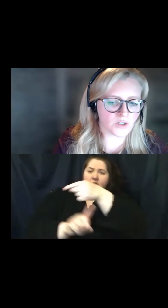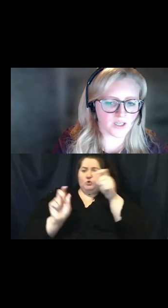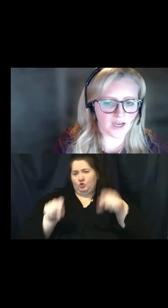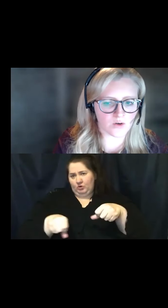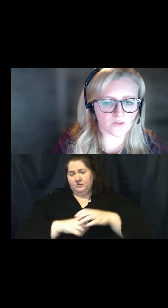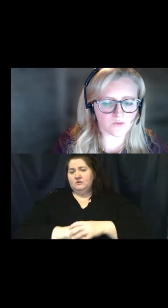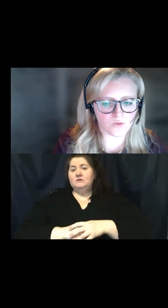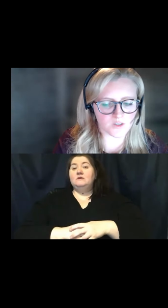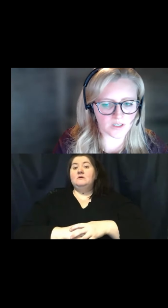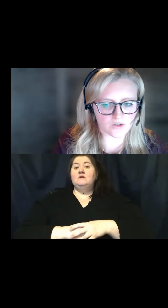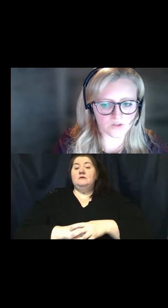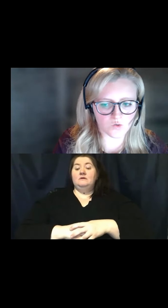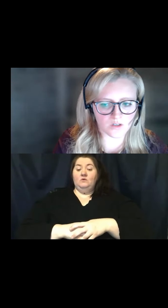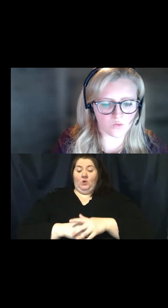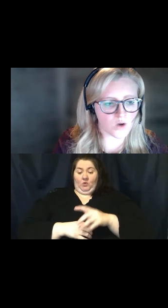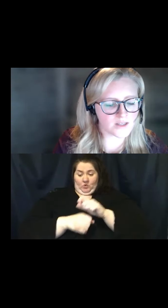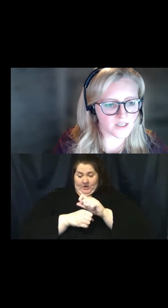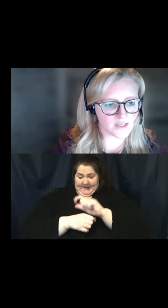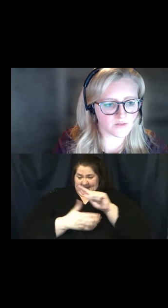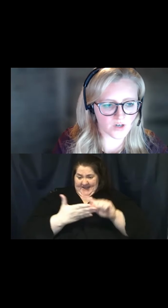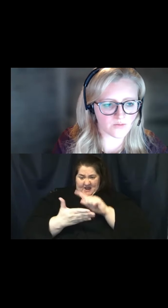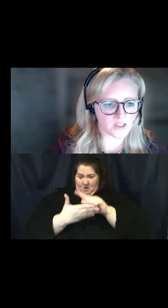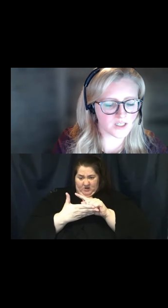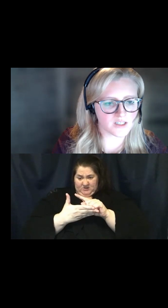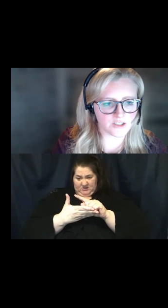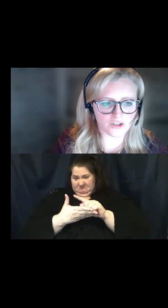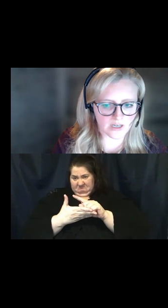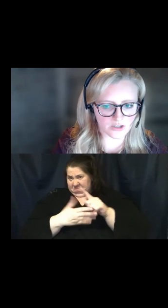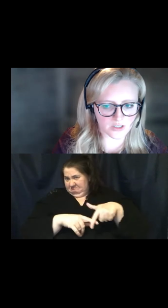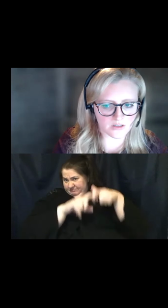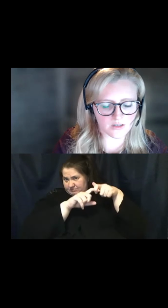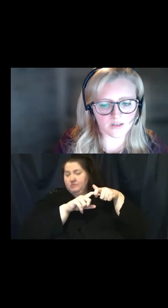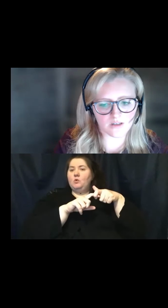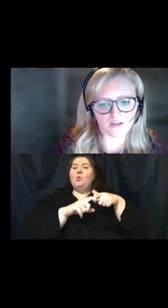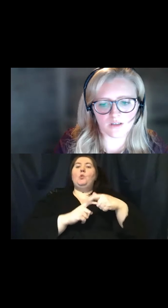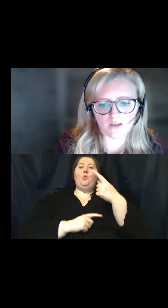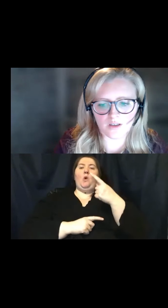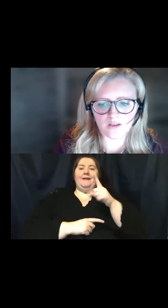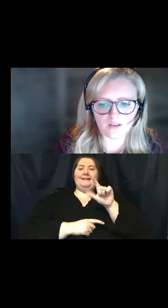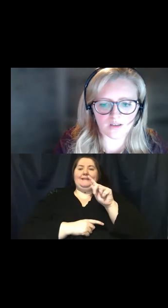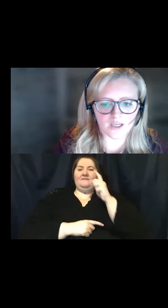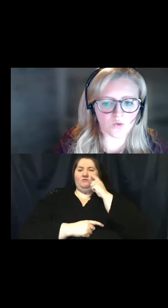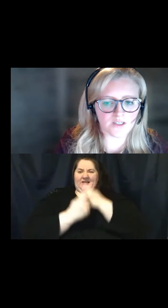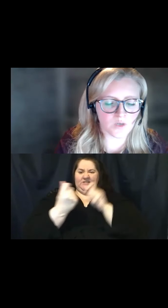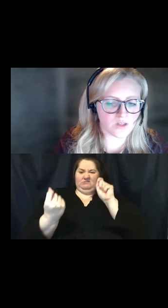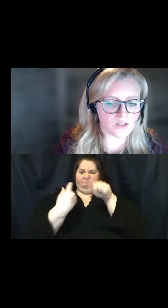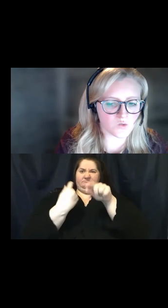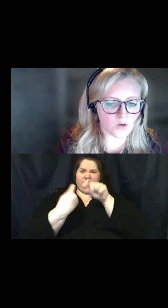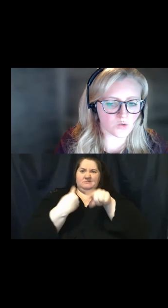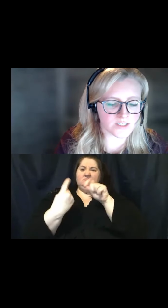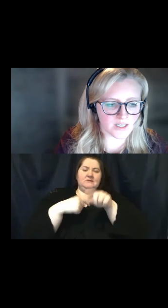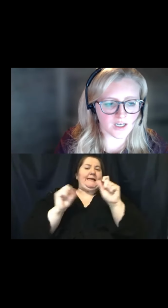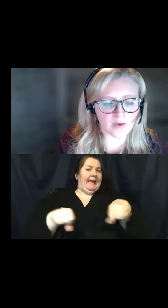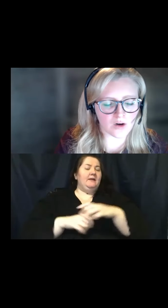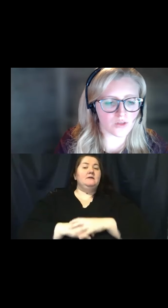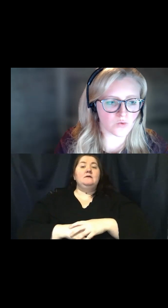Outside of working hours, we expect to restore one lane of traffic in each direction. And we expect that this